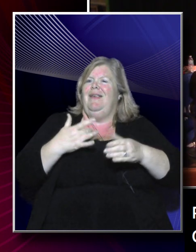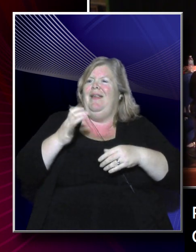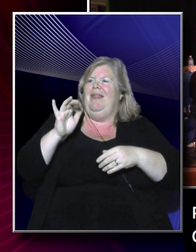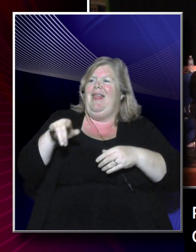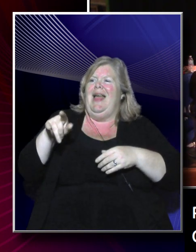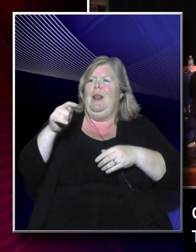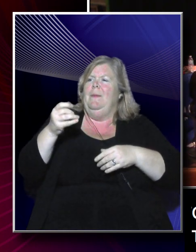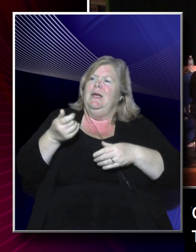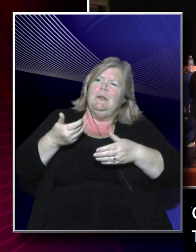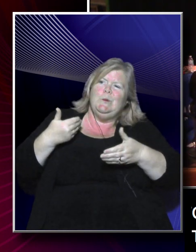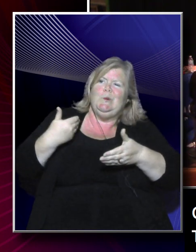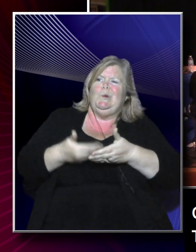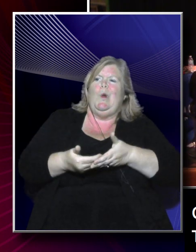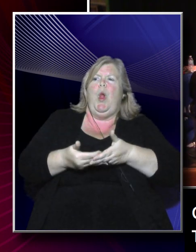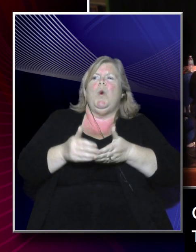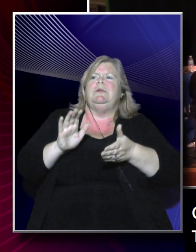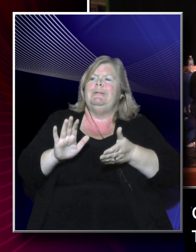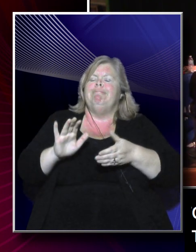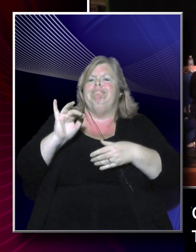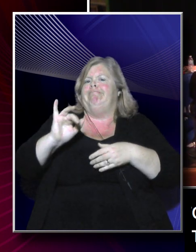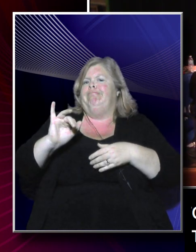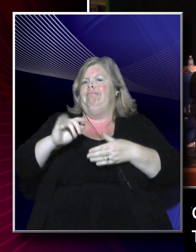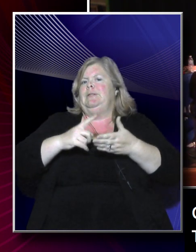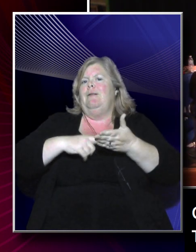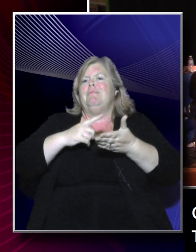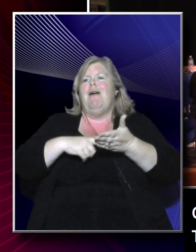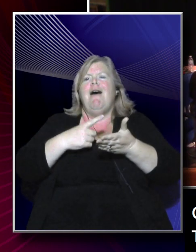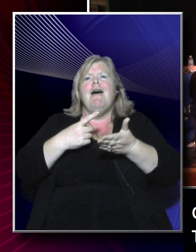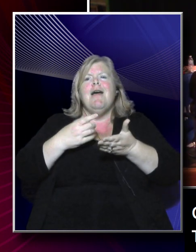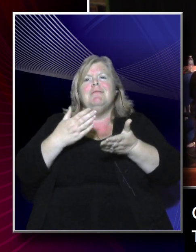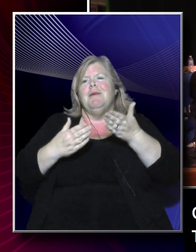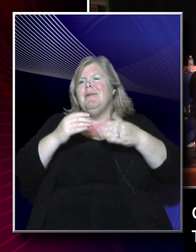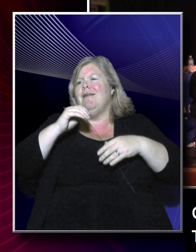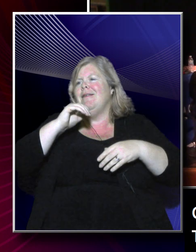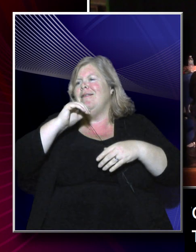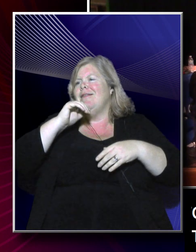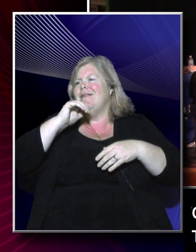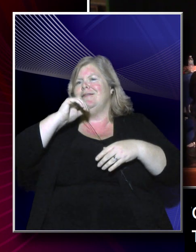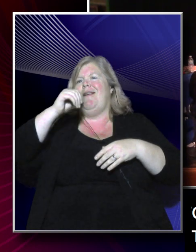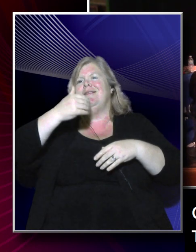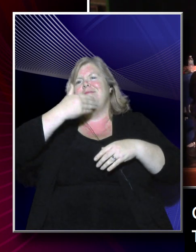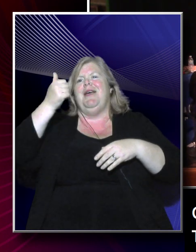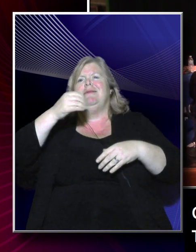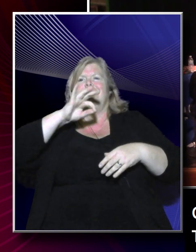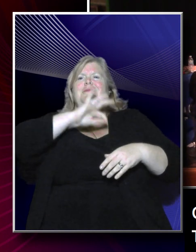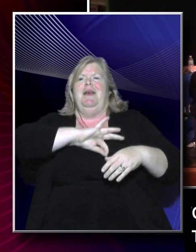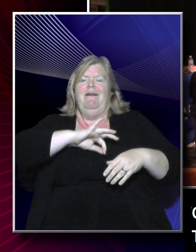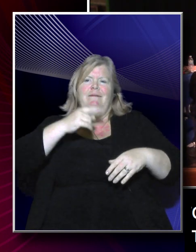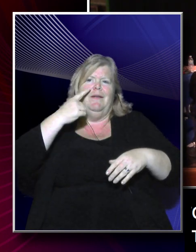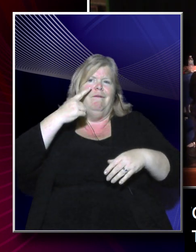a closeness there that sometimes might not always be to the greatest advantage.